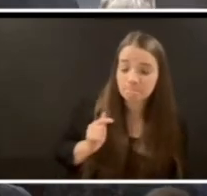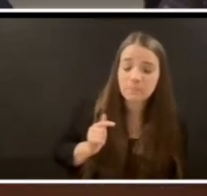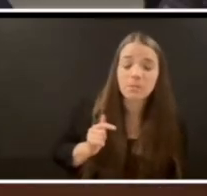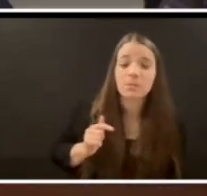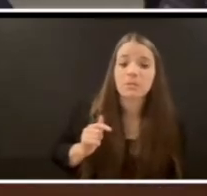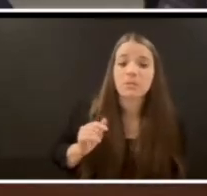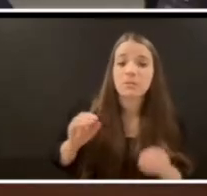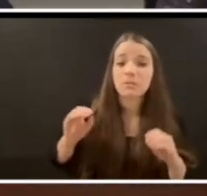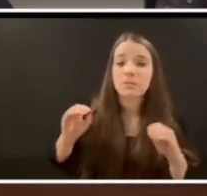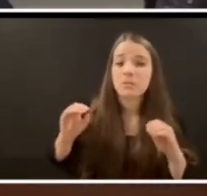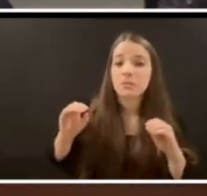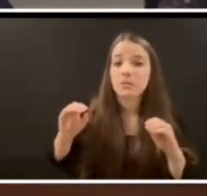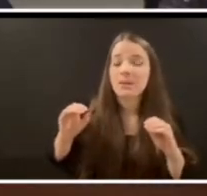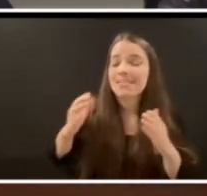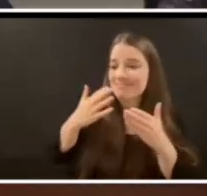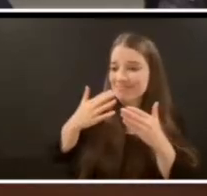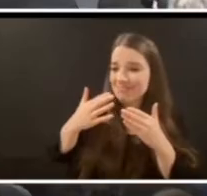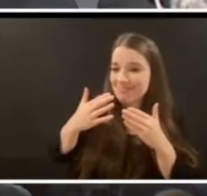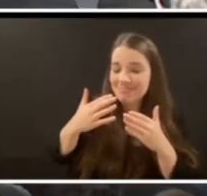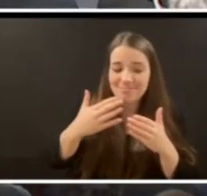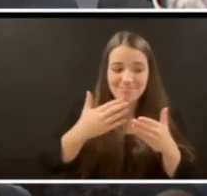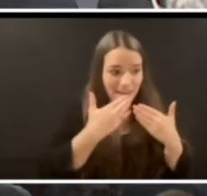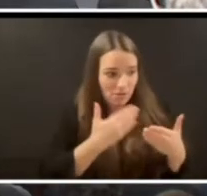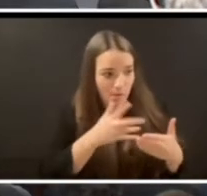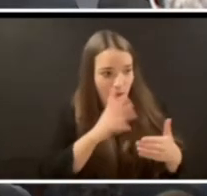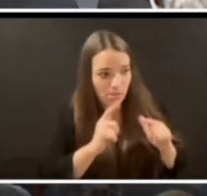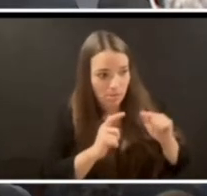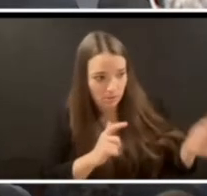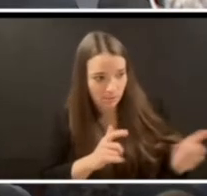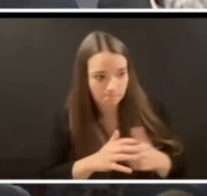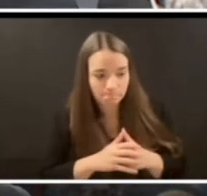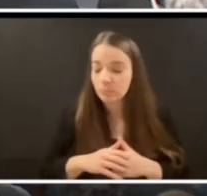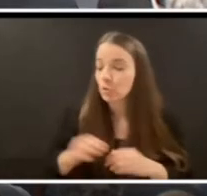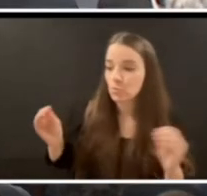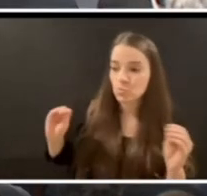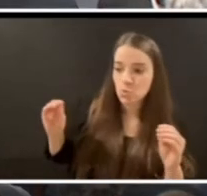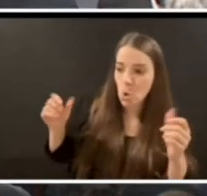Thank you, Mr. Chairman. I now yield back. Gentlemen,